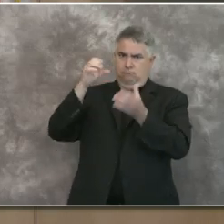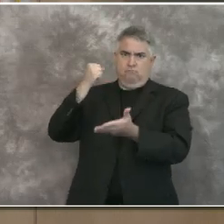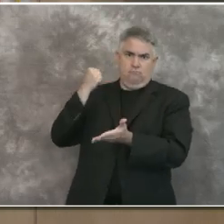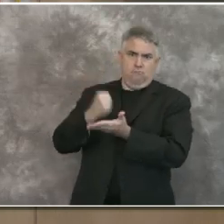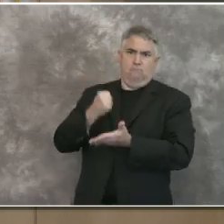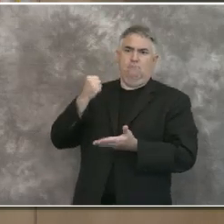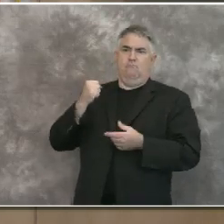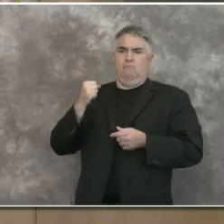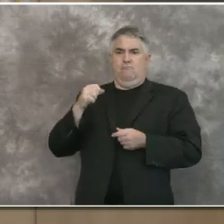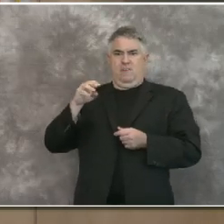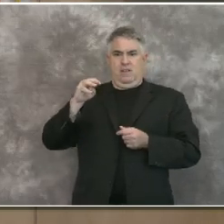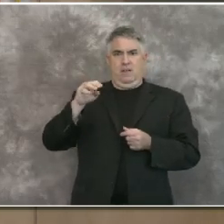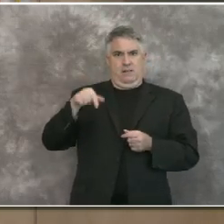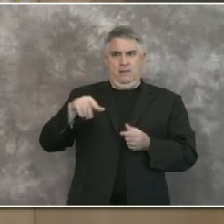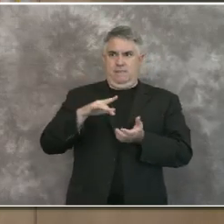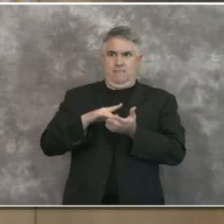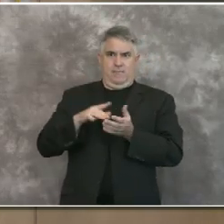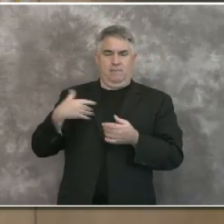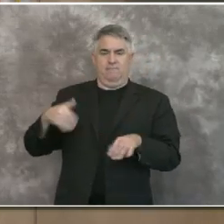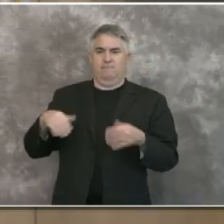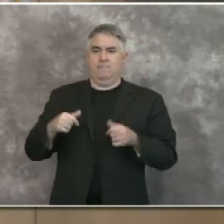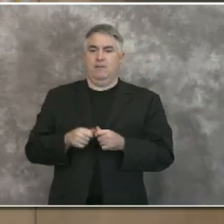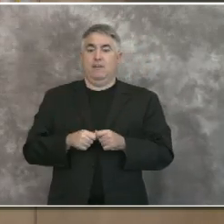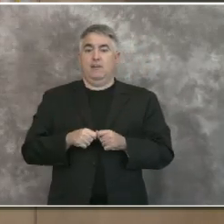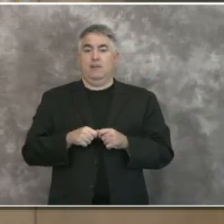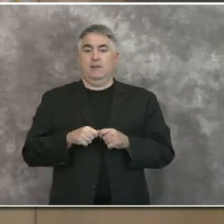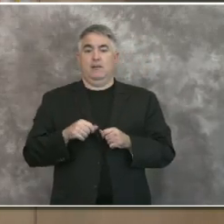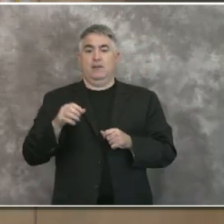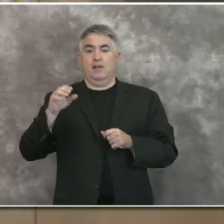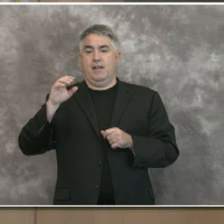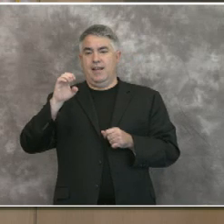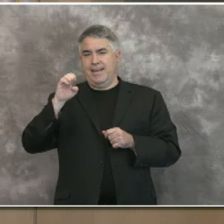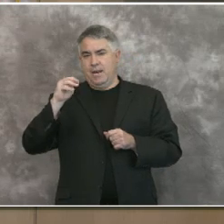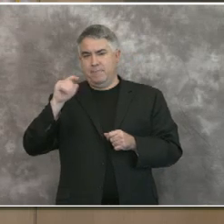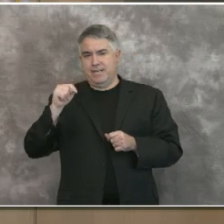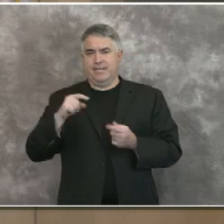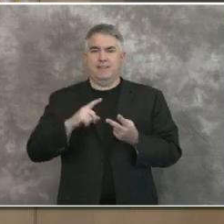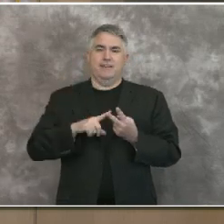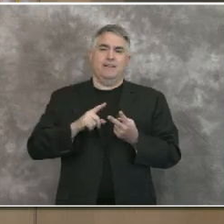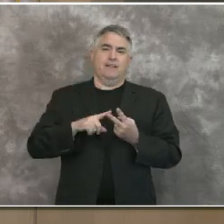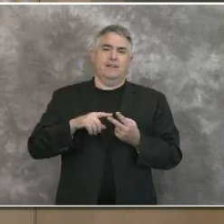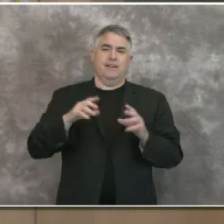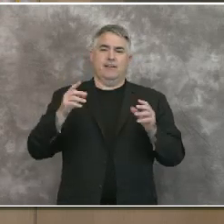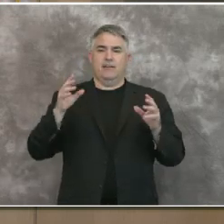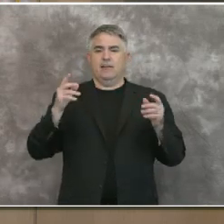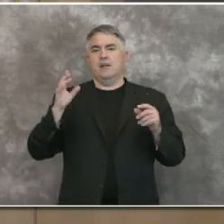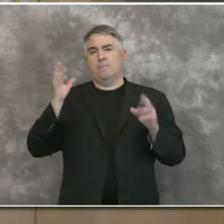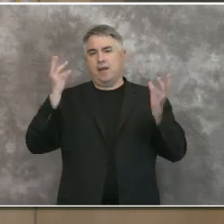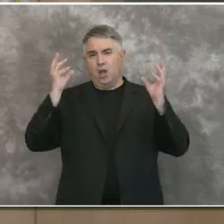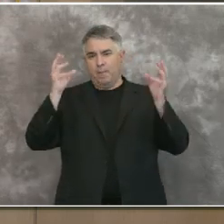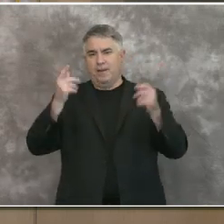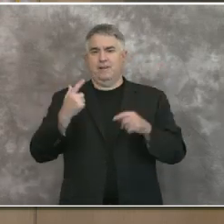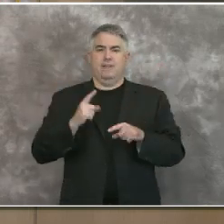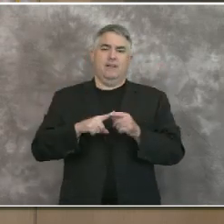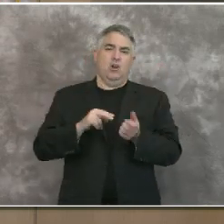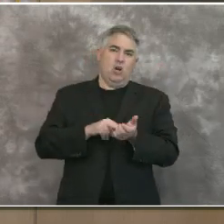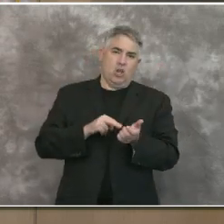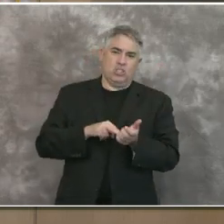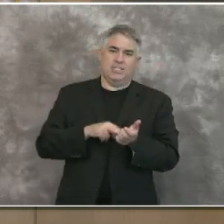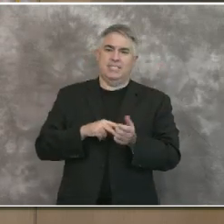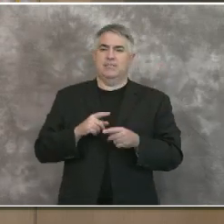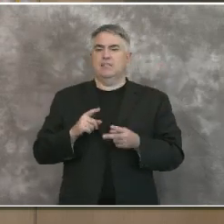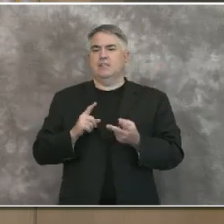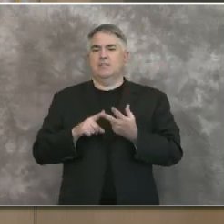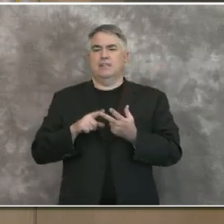region, which includes EMTs, paramedics, and authorized registered nurses. They work on fire